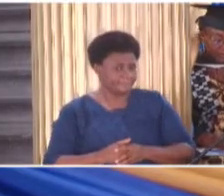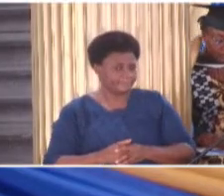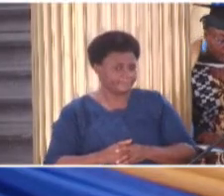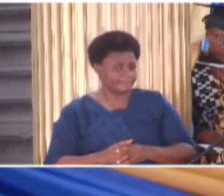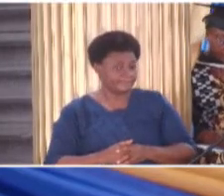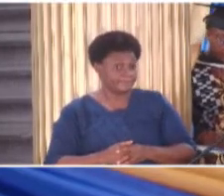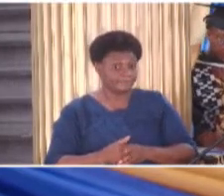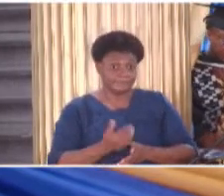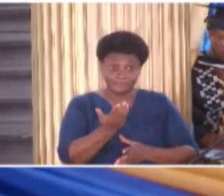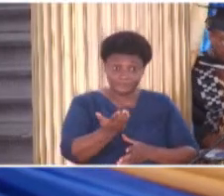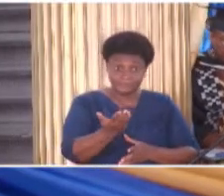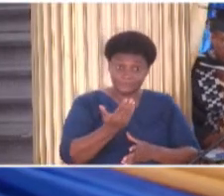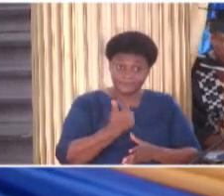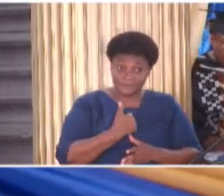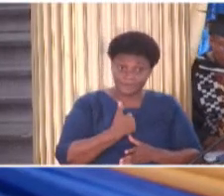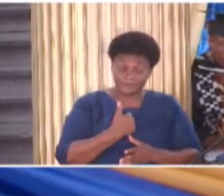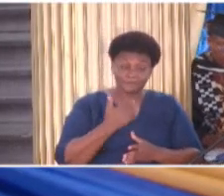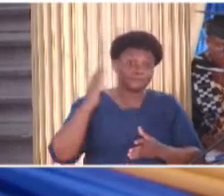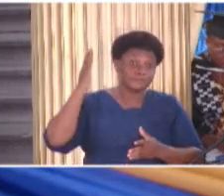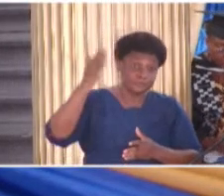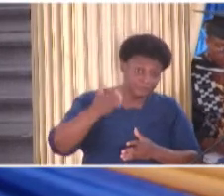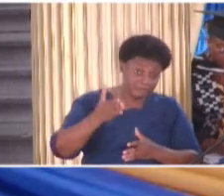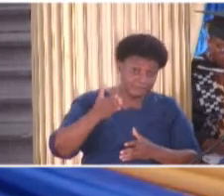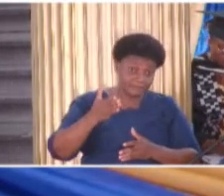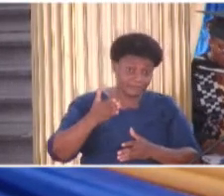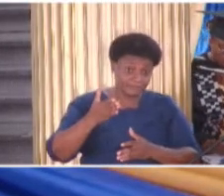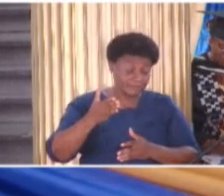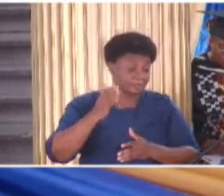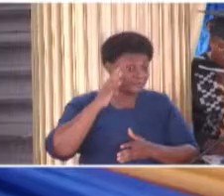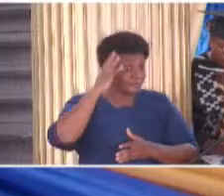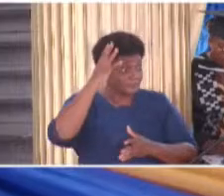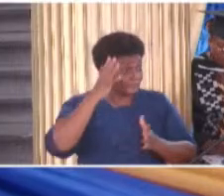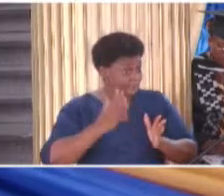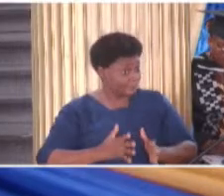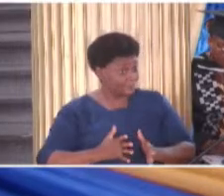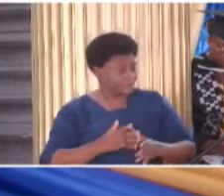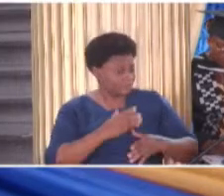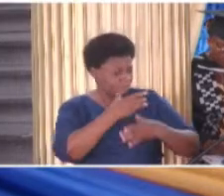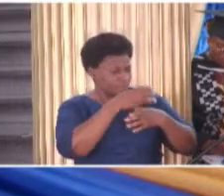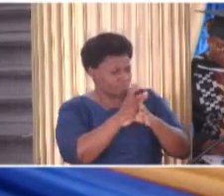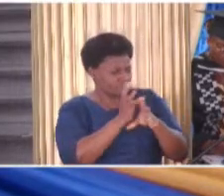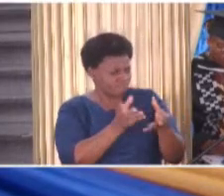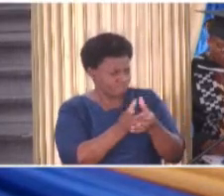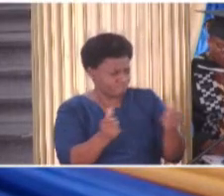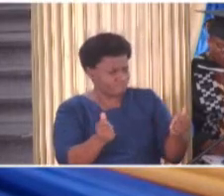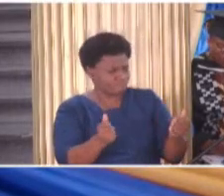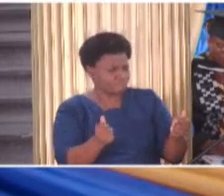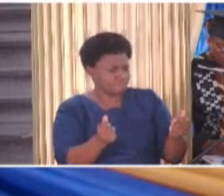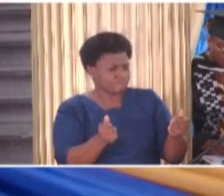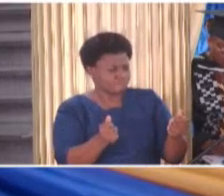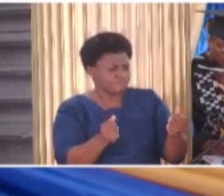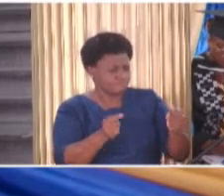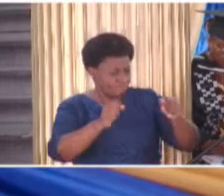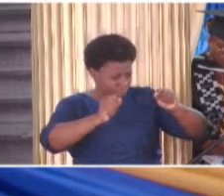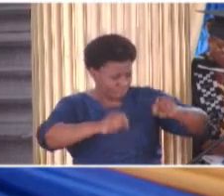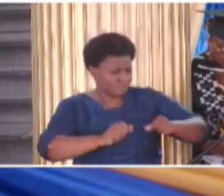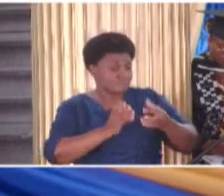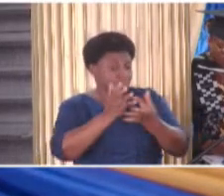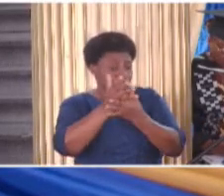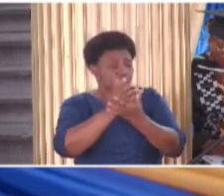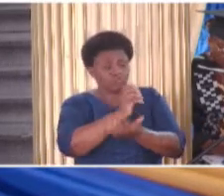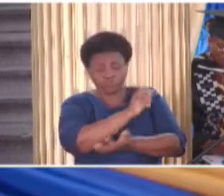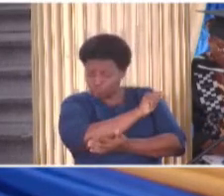you are a future tech innovator, create solutions that are accessible to